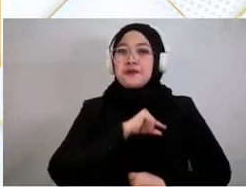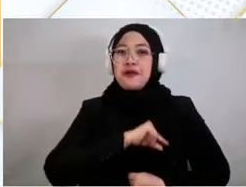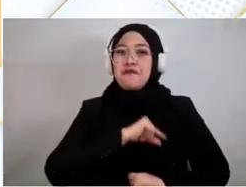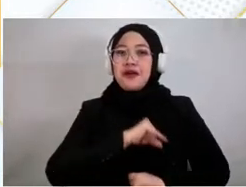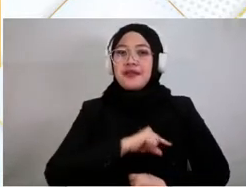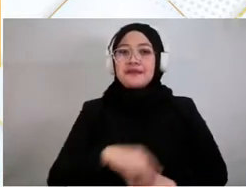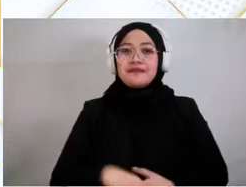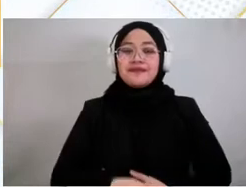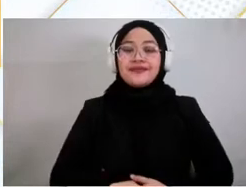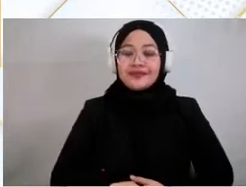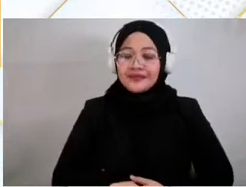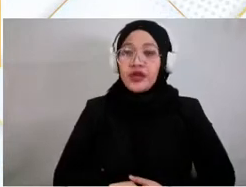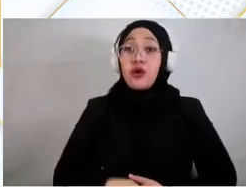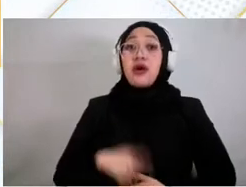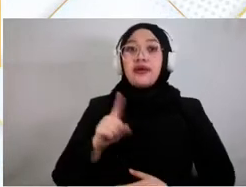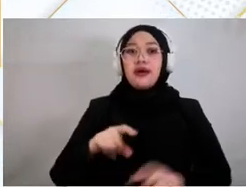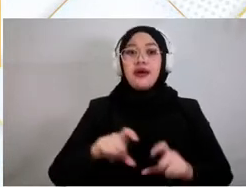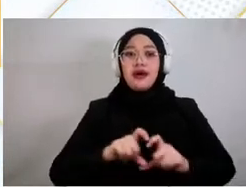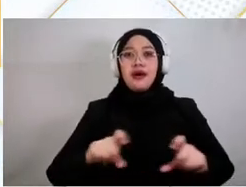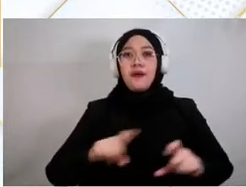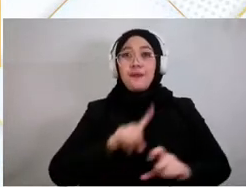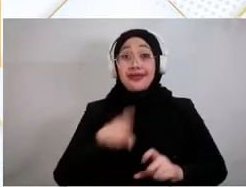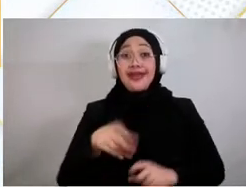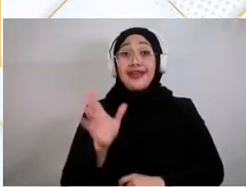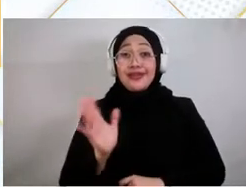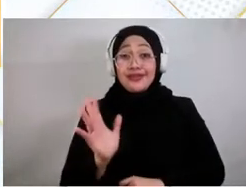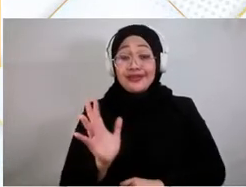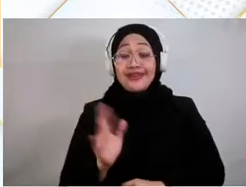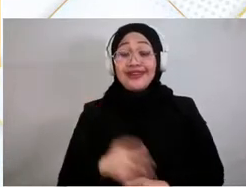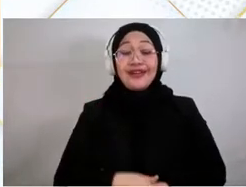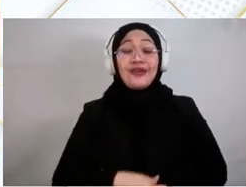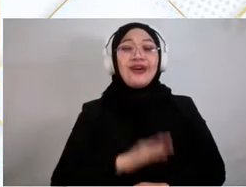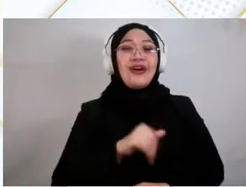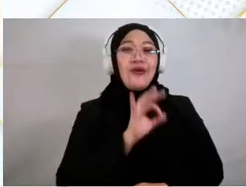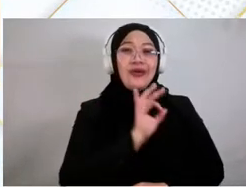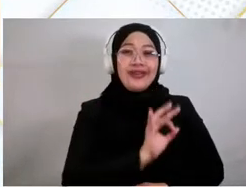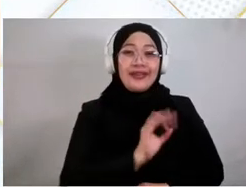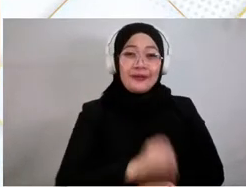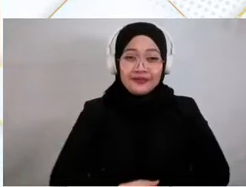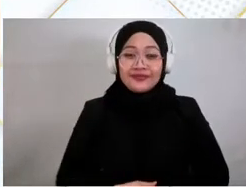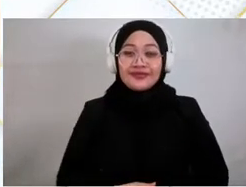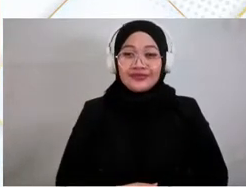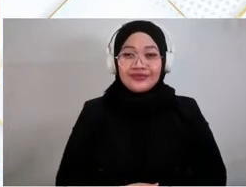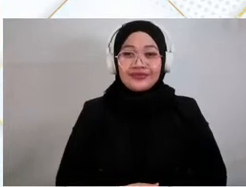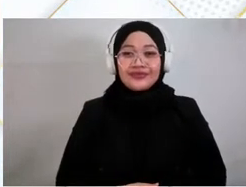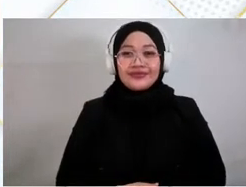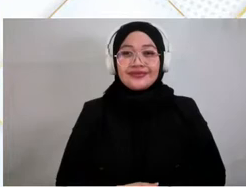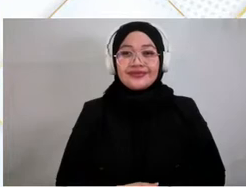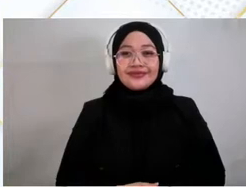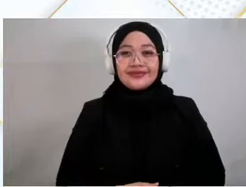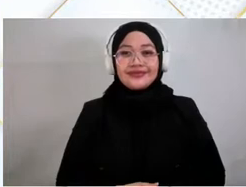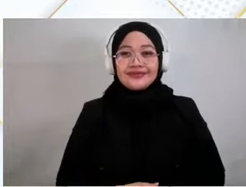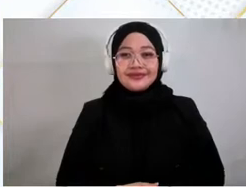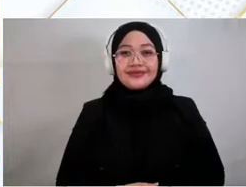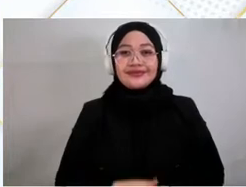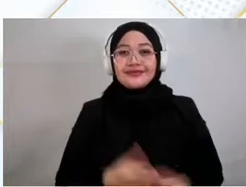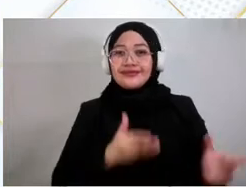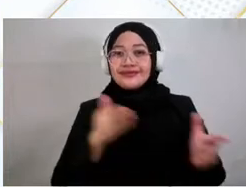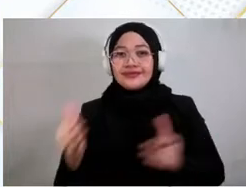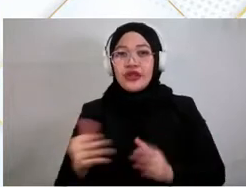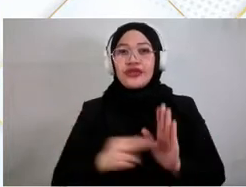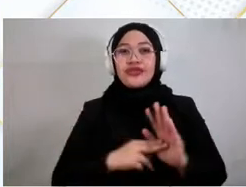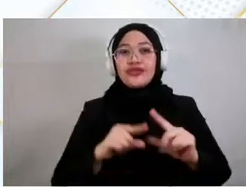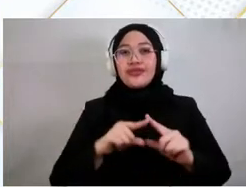do have questions lined up for you later on. Okay, so, thank you very much. Now, moving on to Natalie.